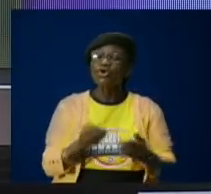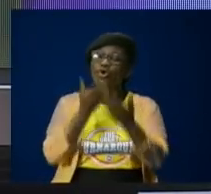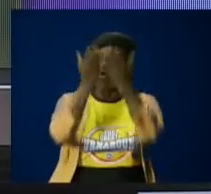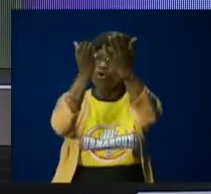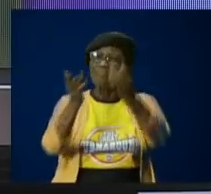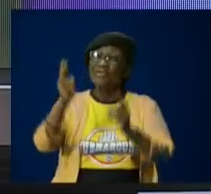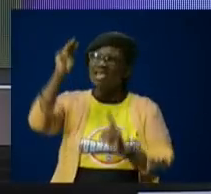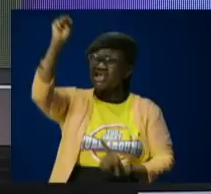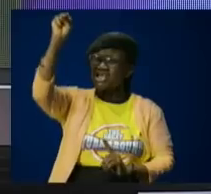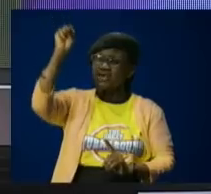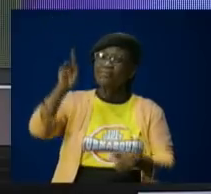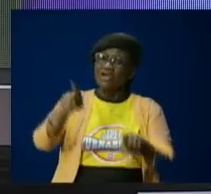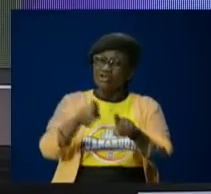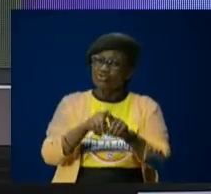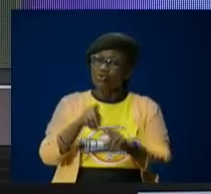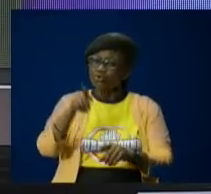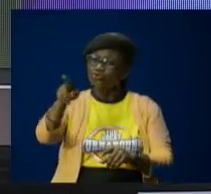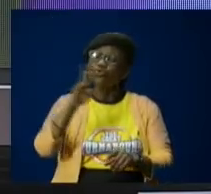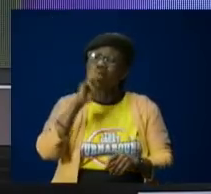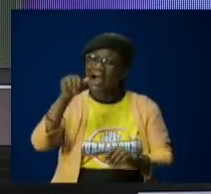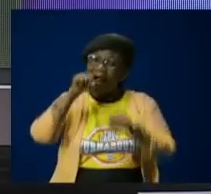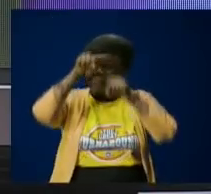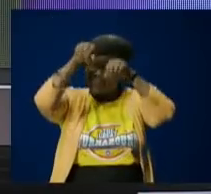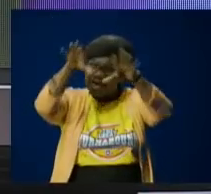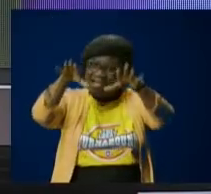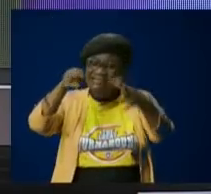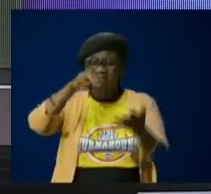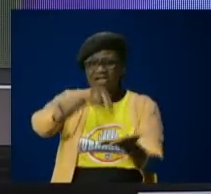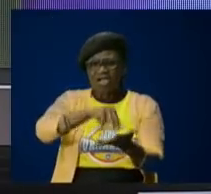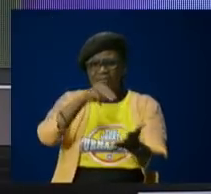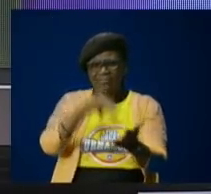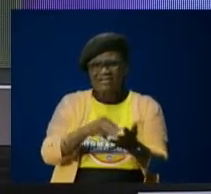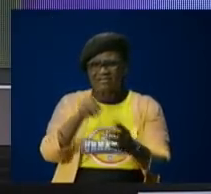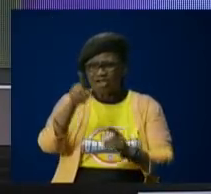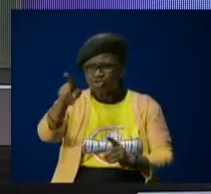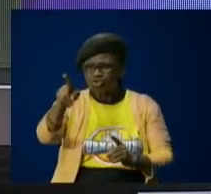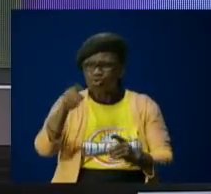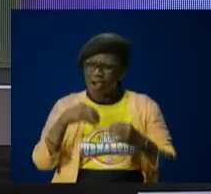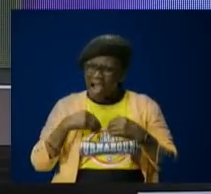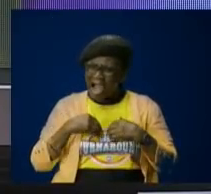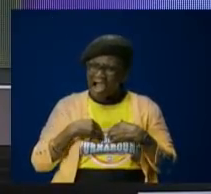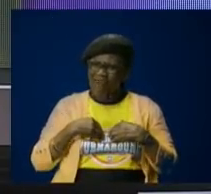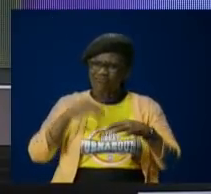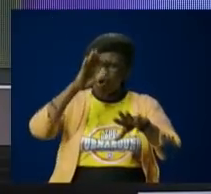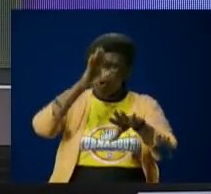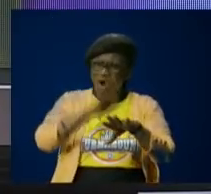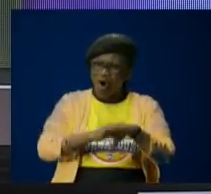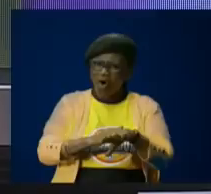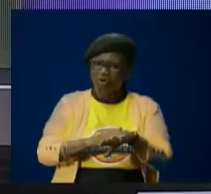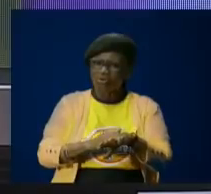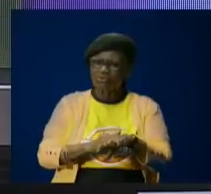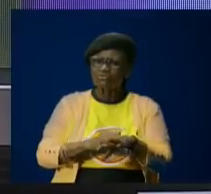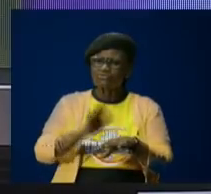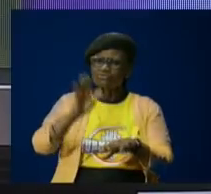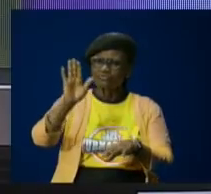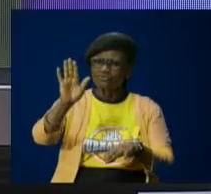So you are blessed means you have on your team,